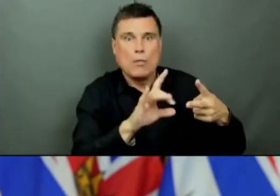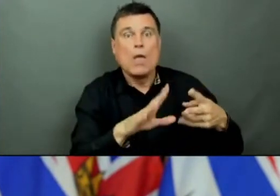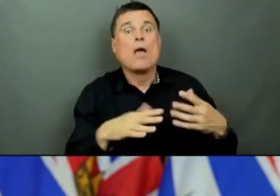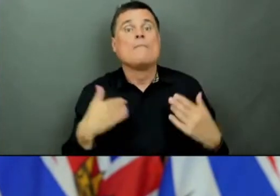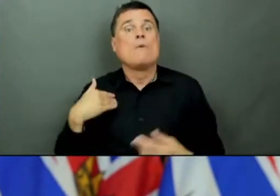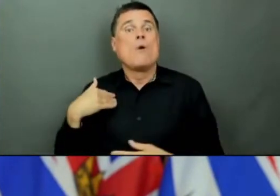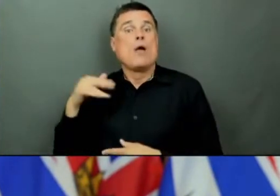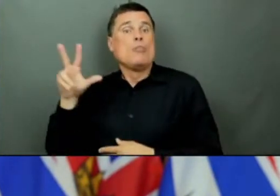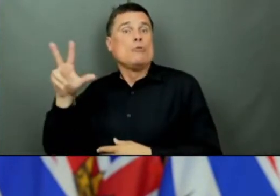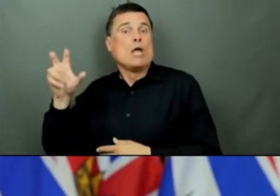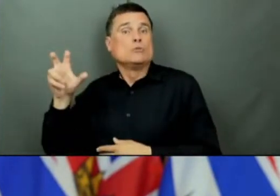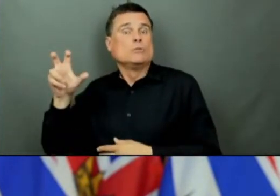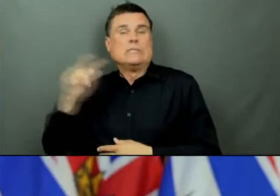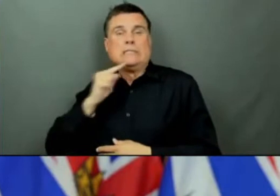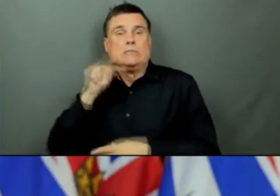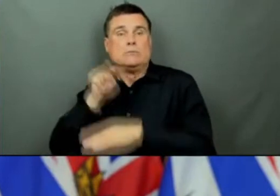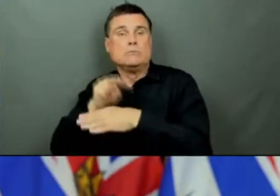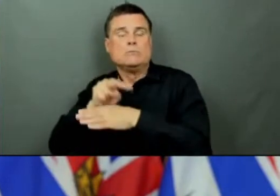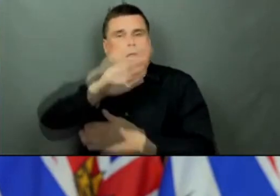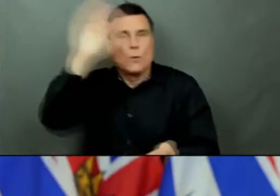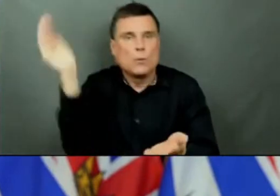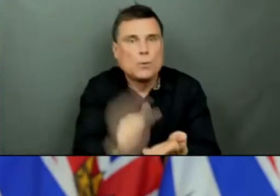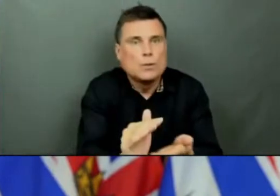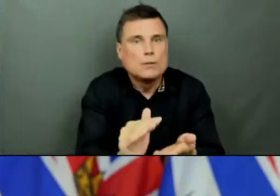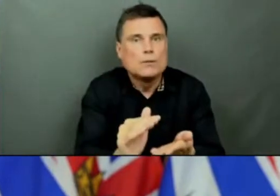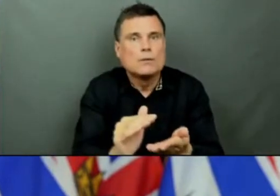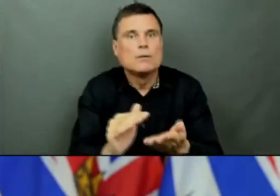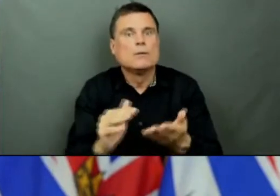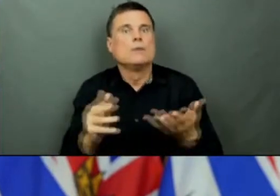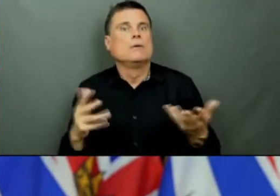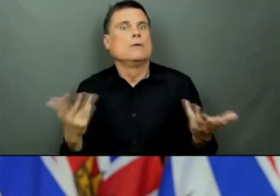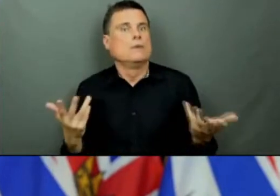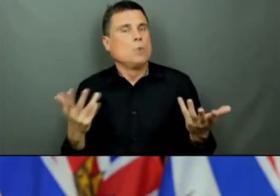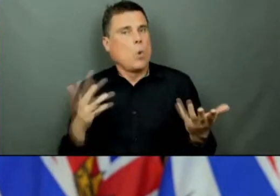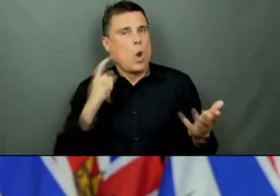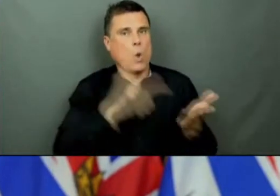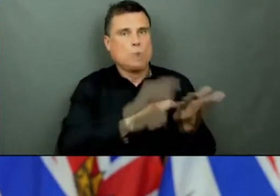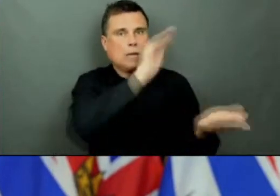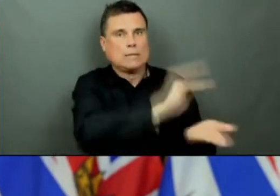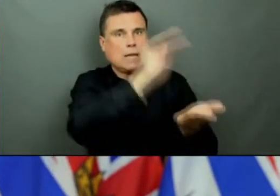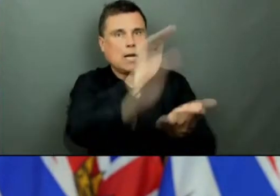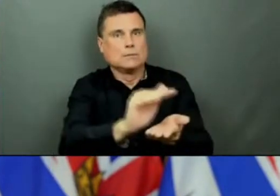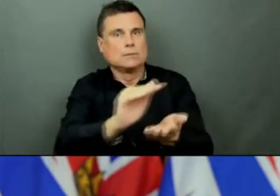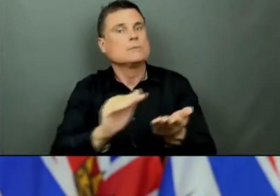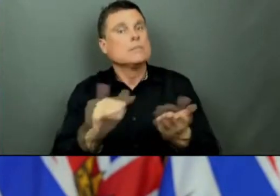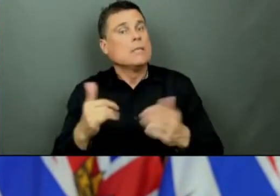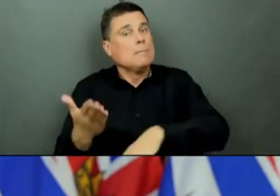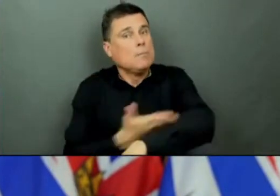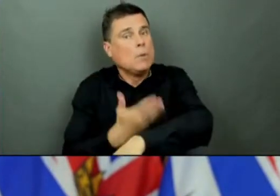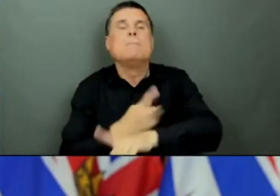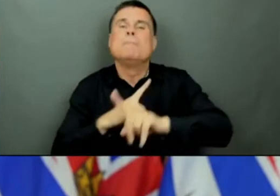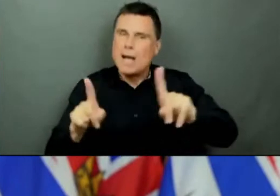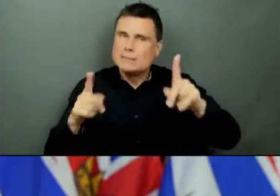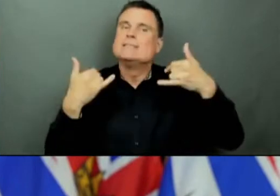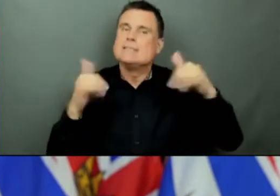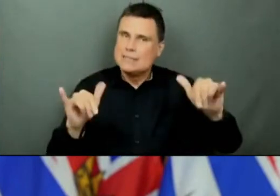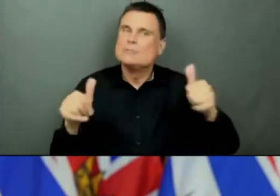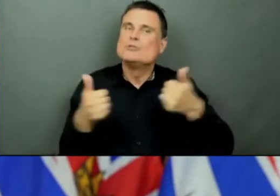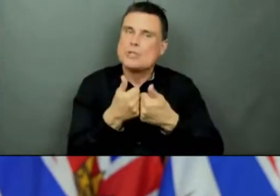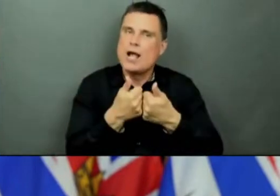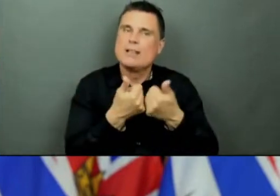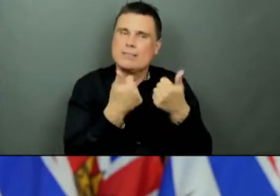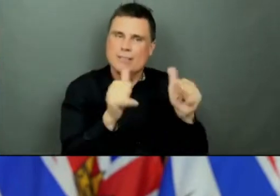that situation is an obvious improvement, we continue to face challenges. For example, we are still